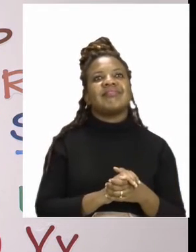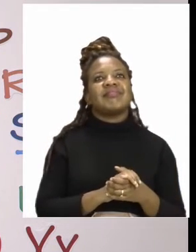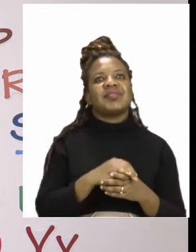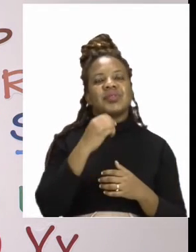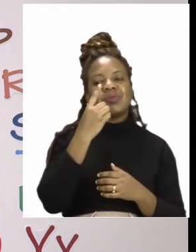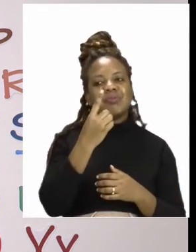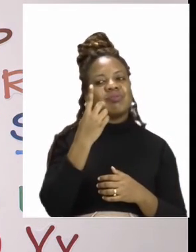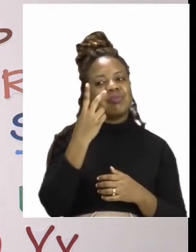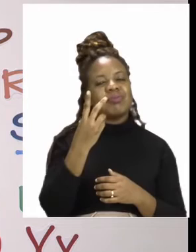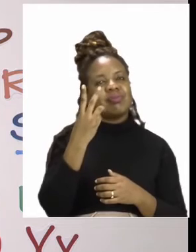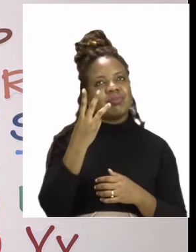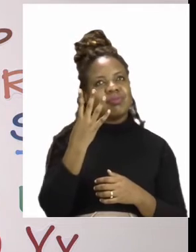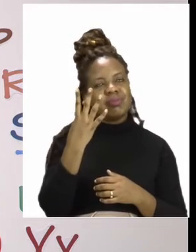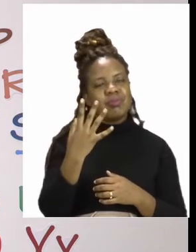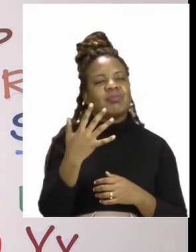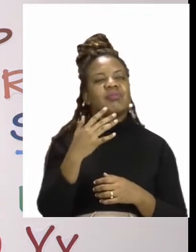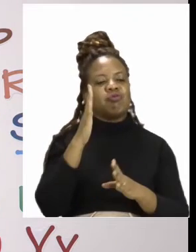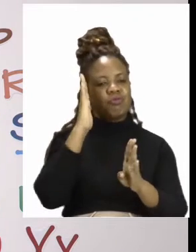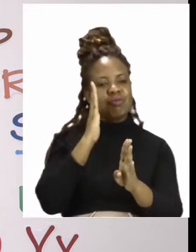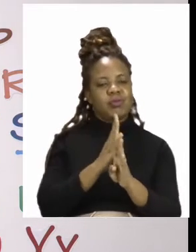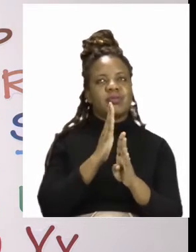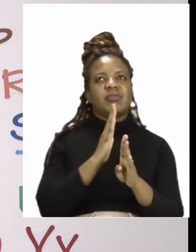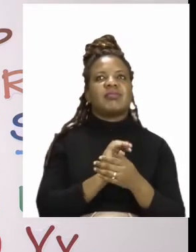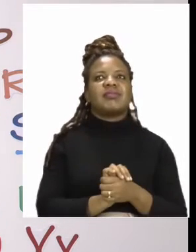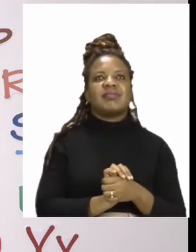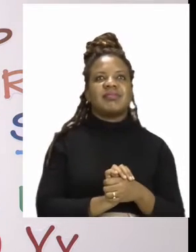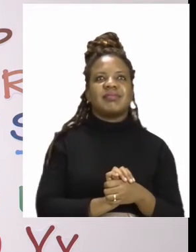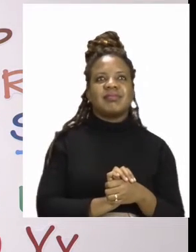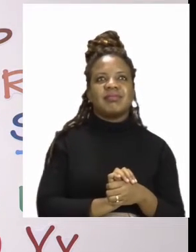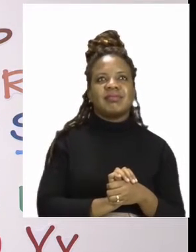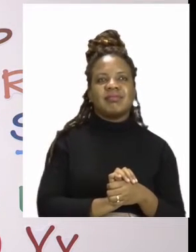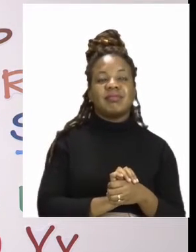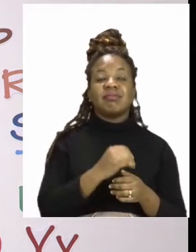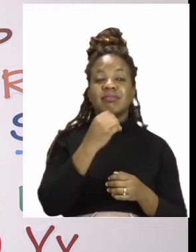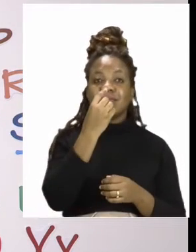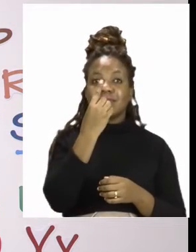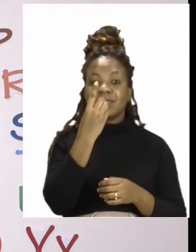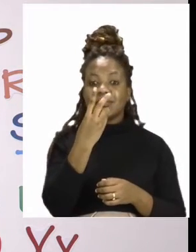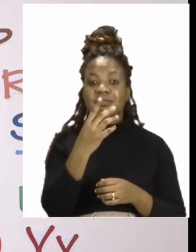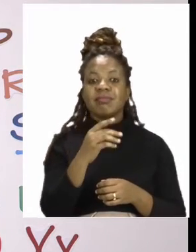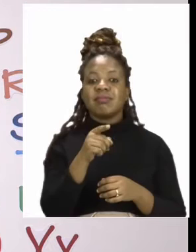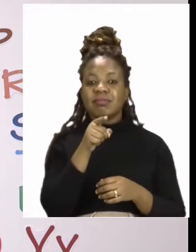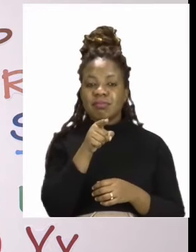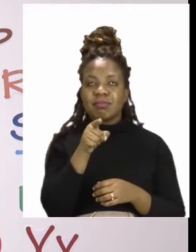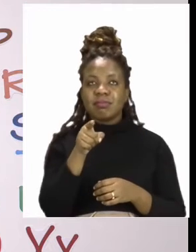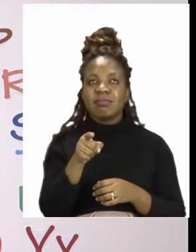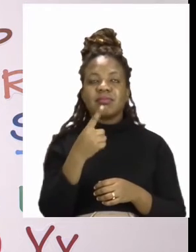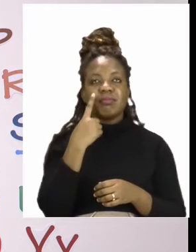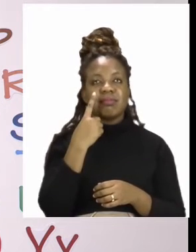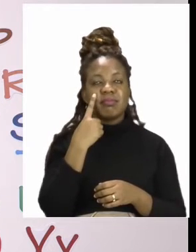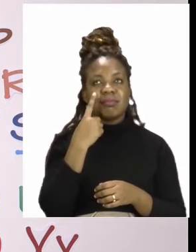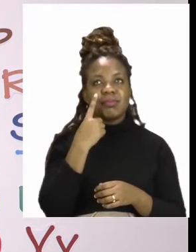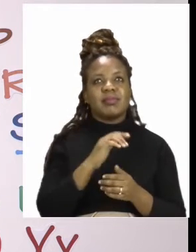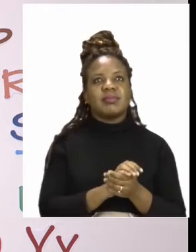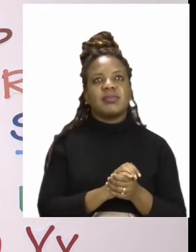counting after guessing. So I want you to please count with me, you in your book, me on the board, and let's count